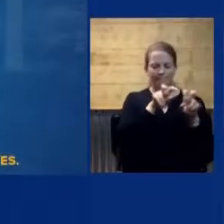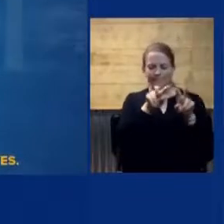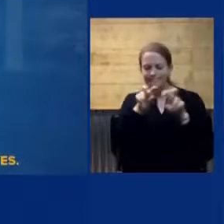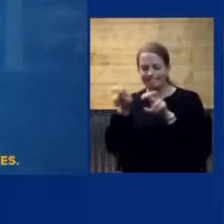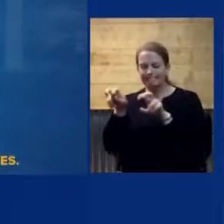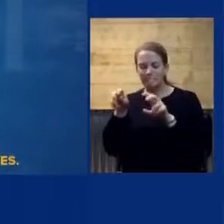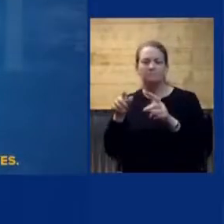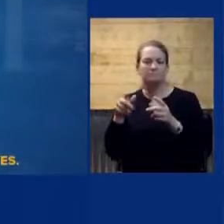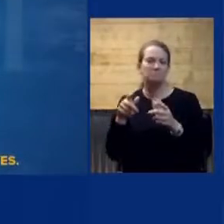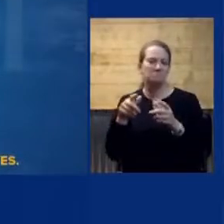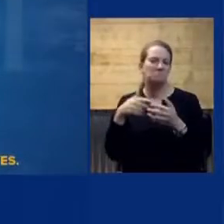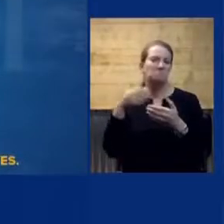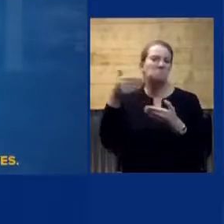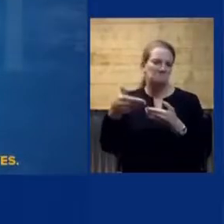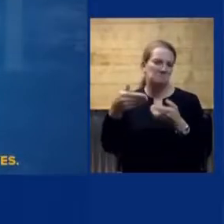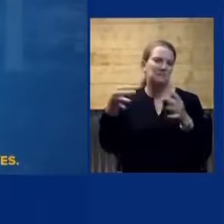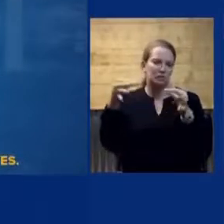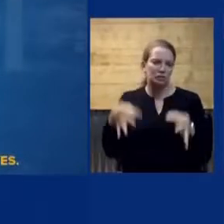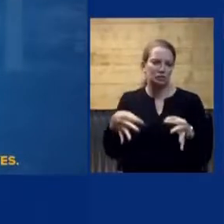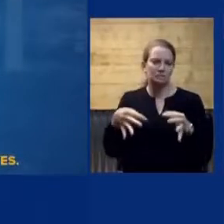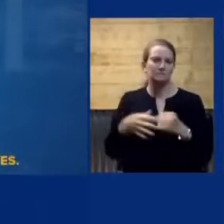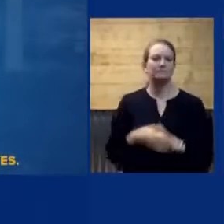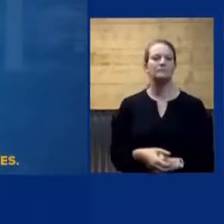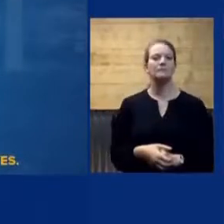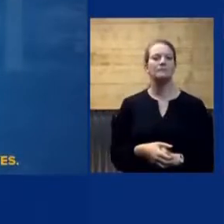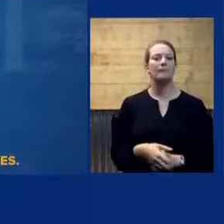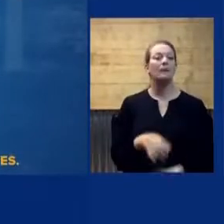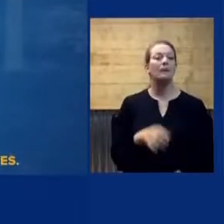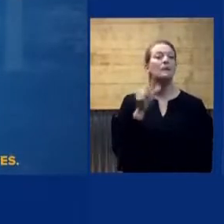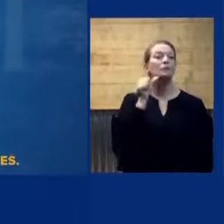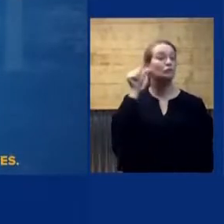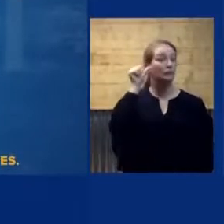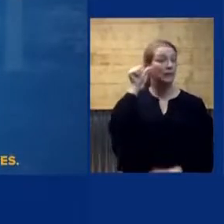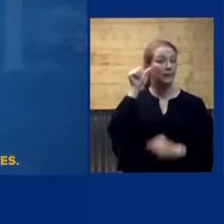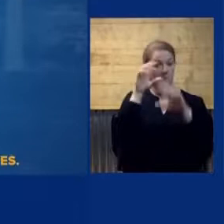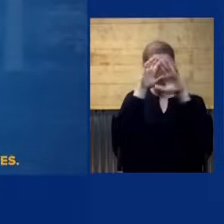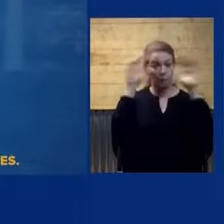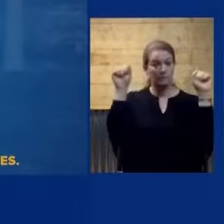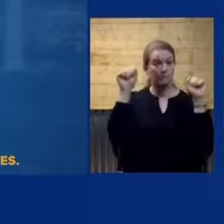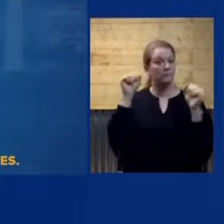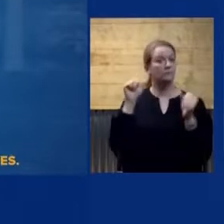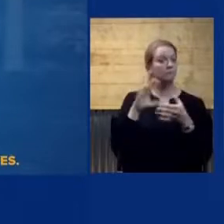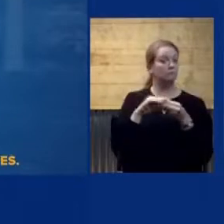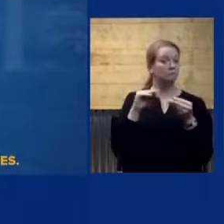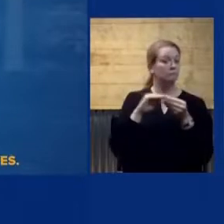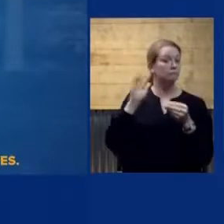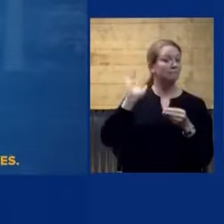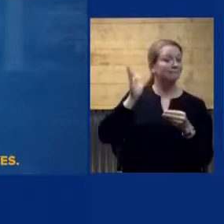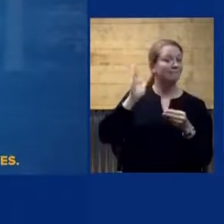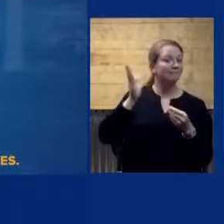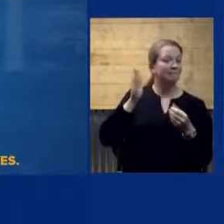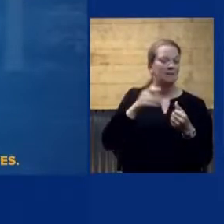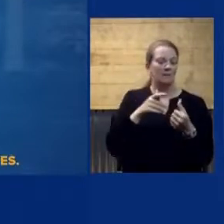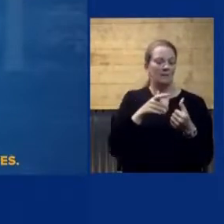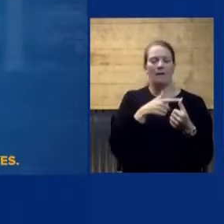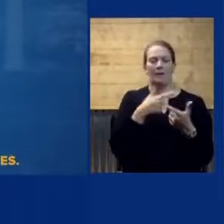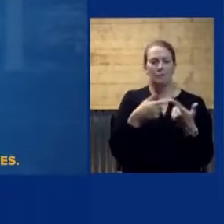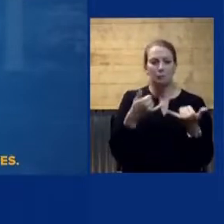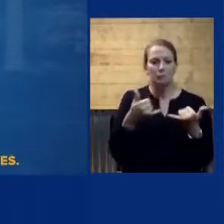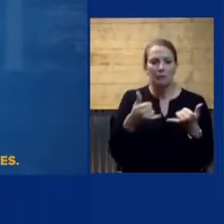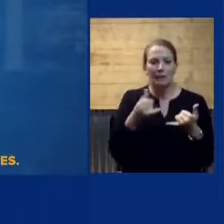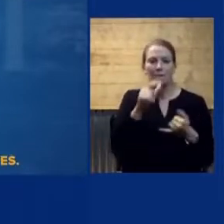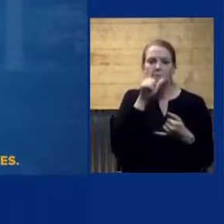heard the president speak yesterday, and what he was tweeting about today